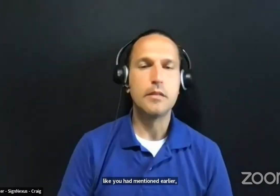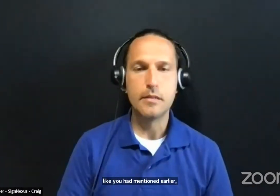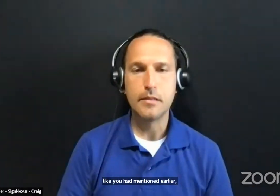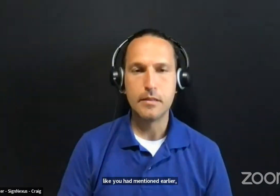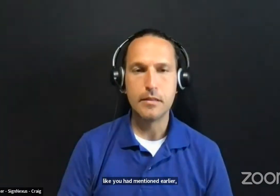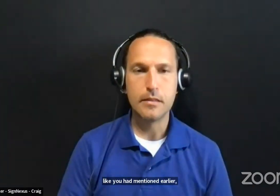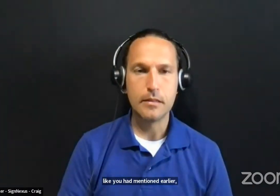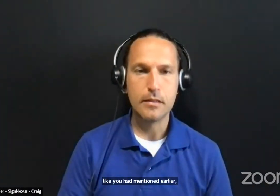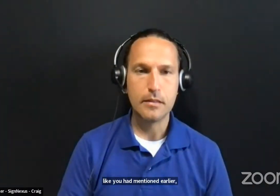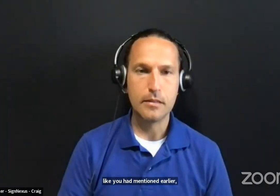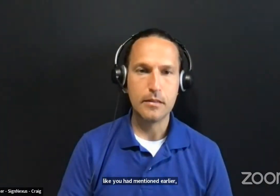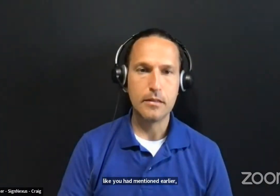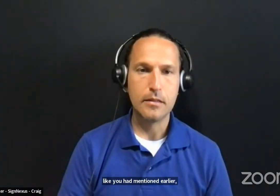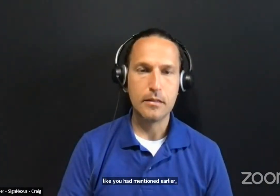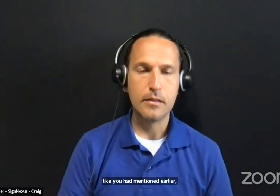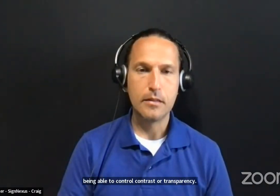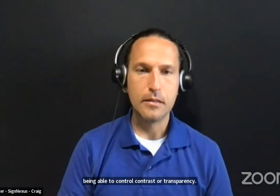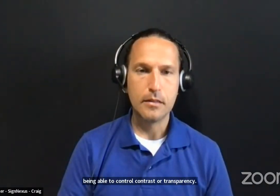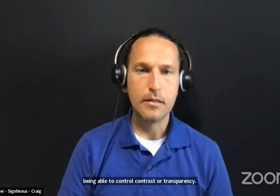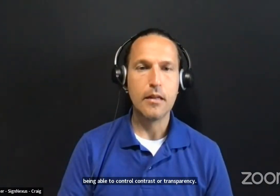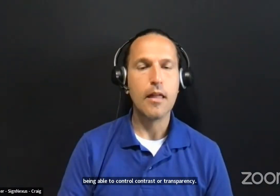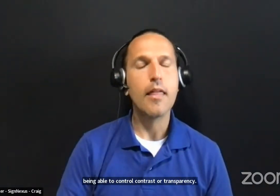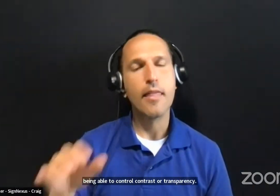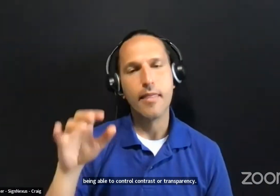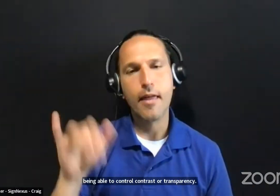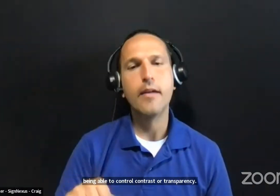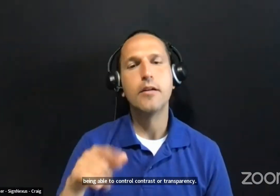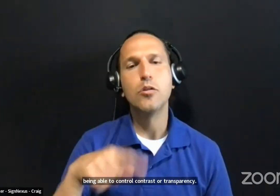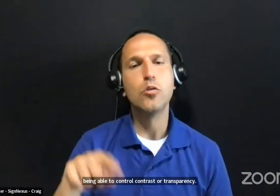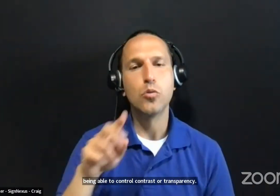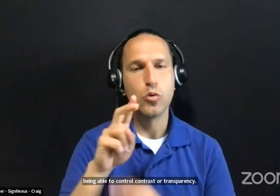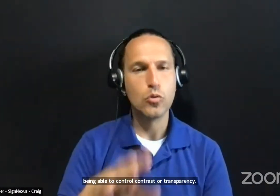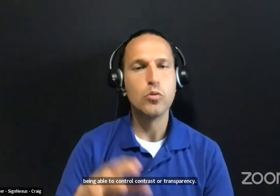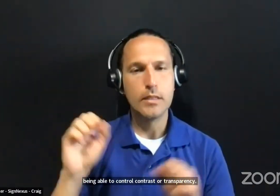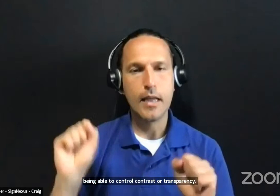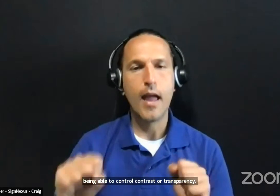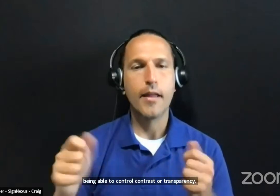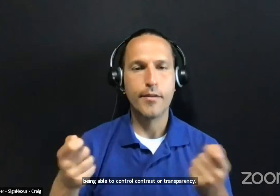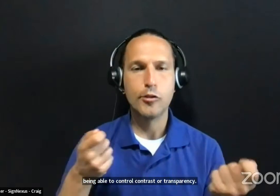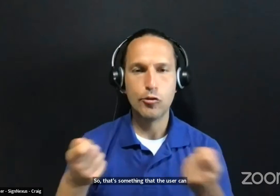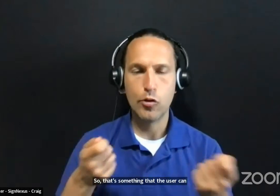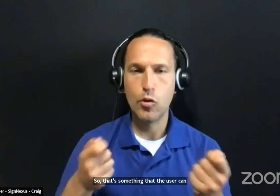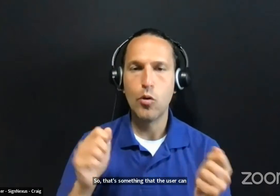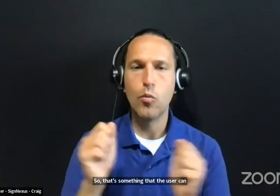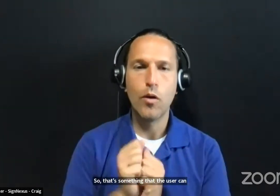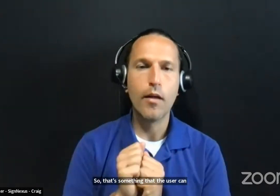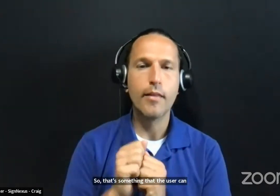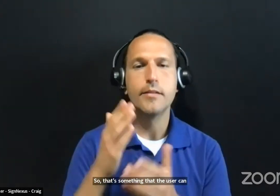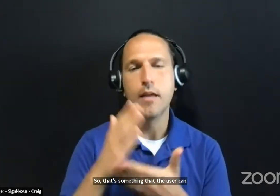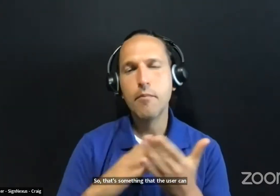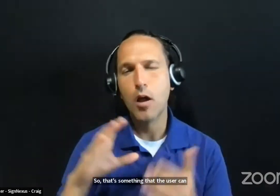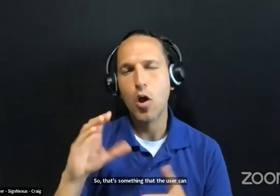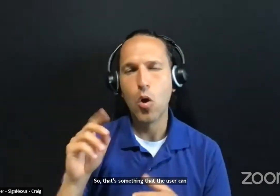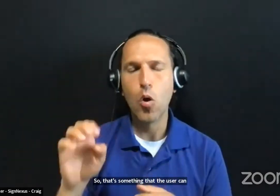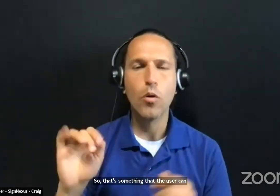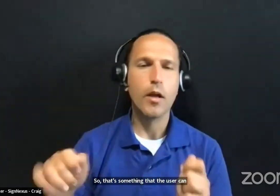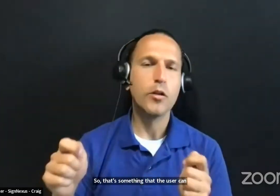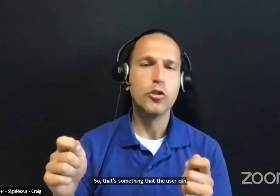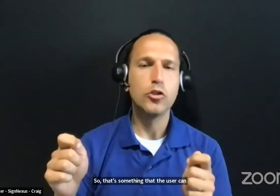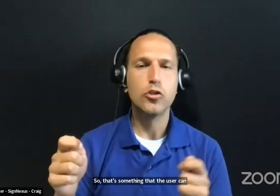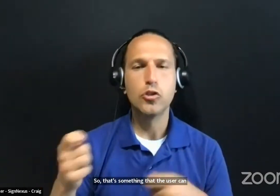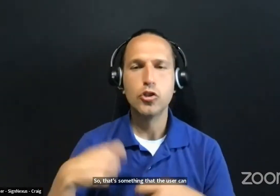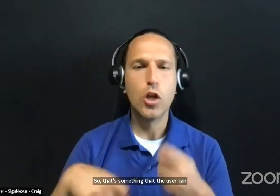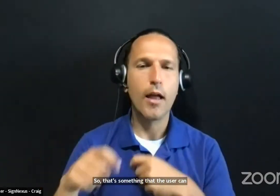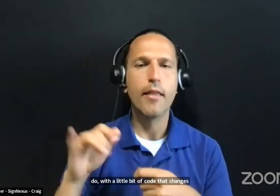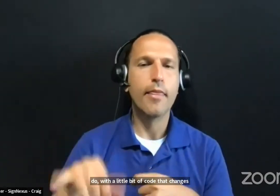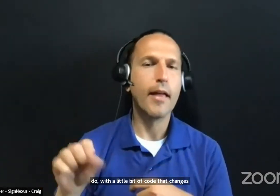And so that's something that the user can do, with a little bit of code that changes the styles of the